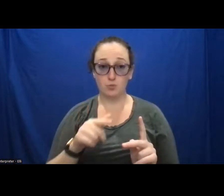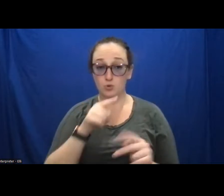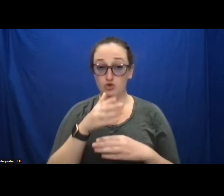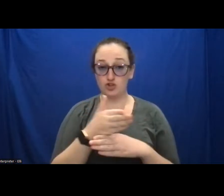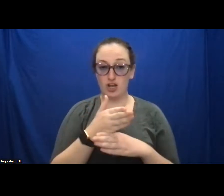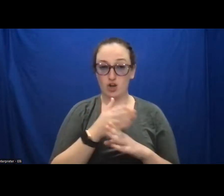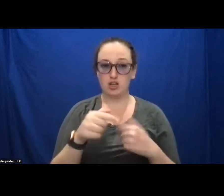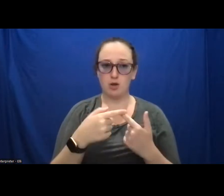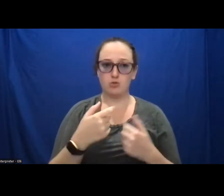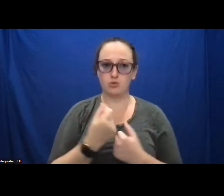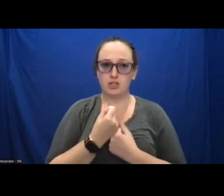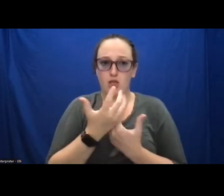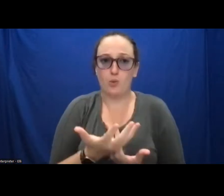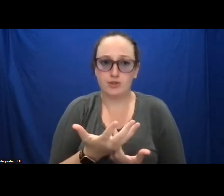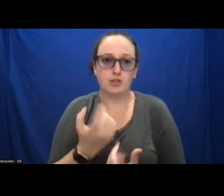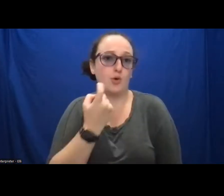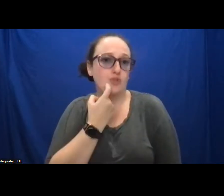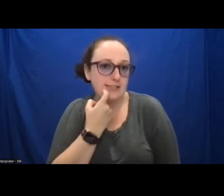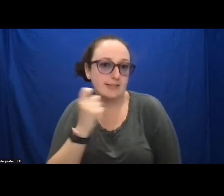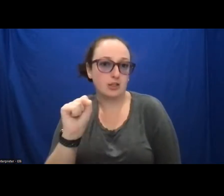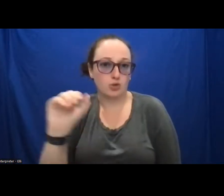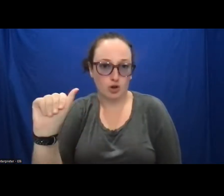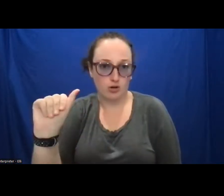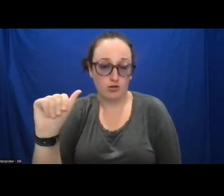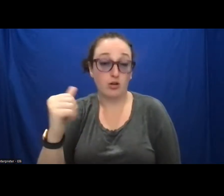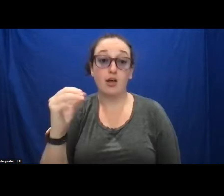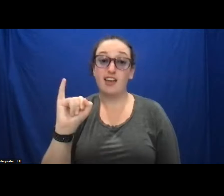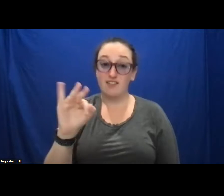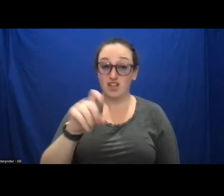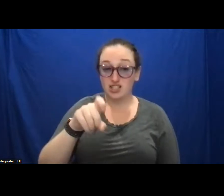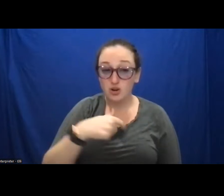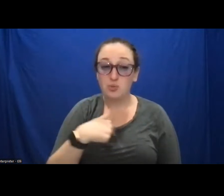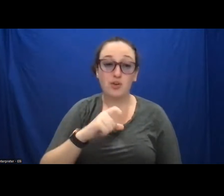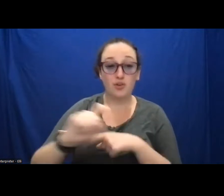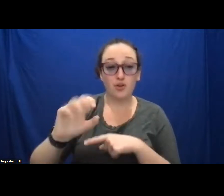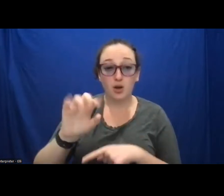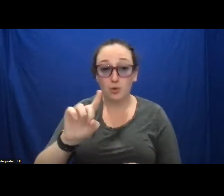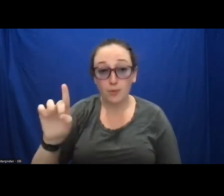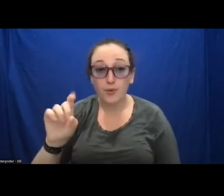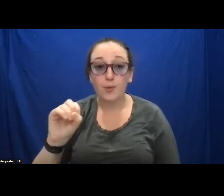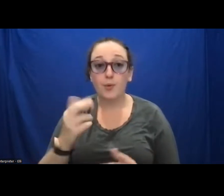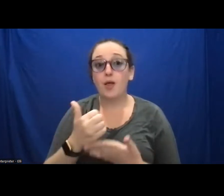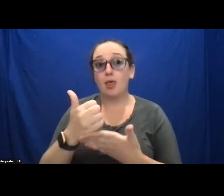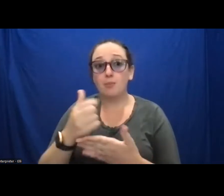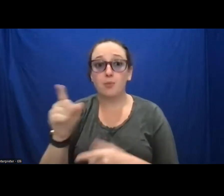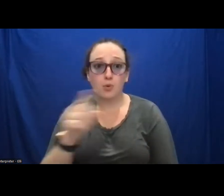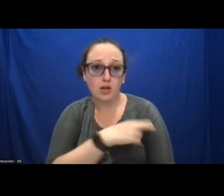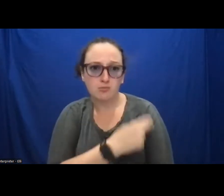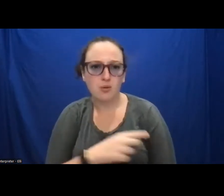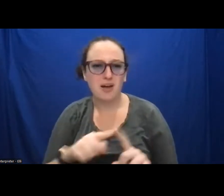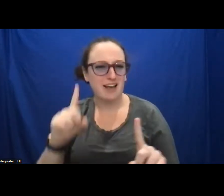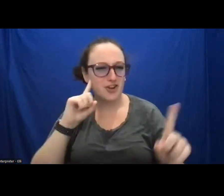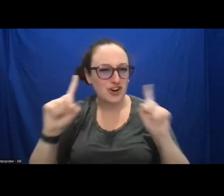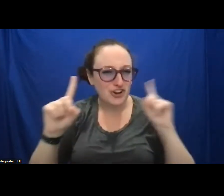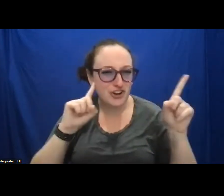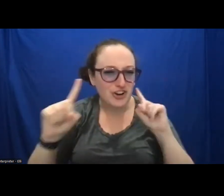assault? Like, obviously, we will call 911 or assist the victim to go to the hospital. But I've heard a lot of things like don't